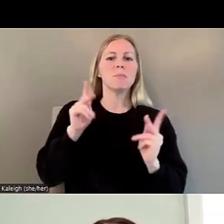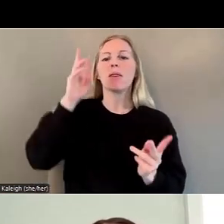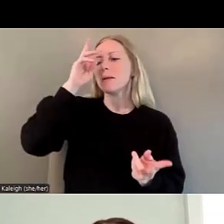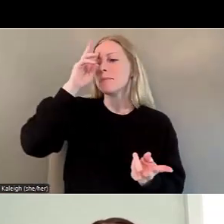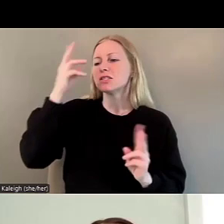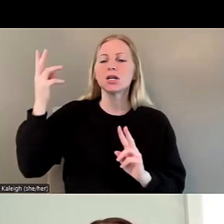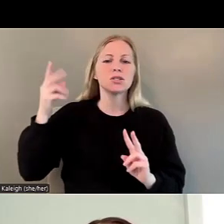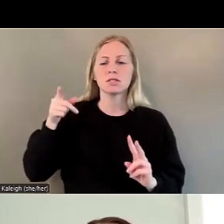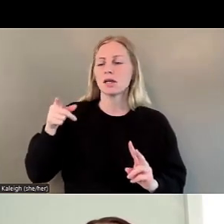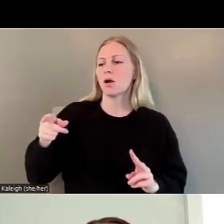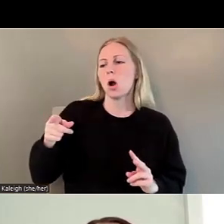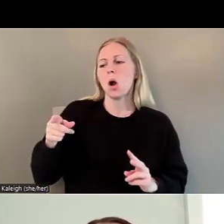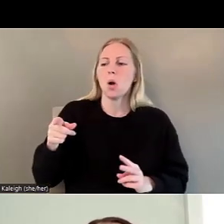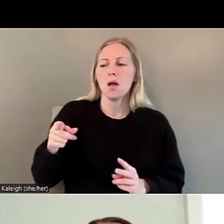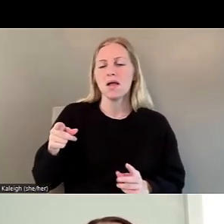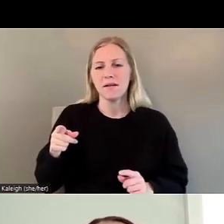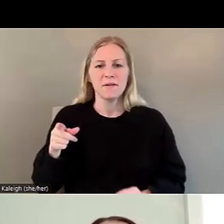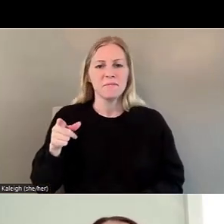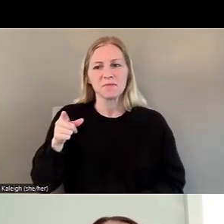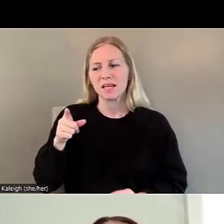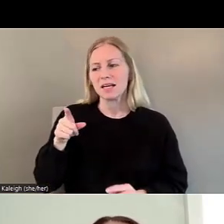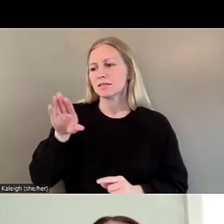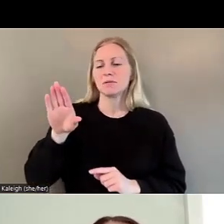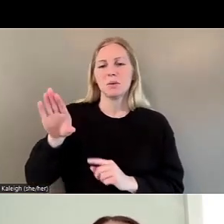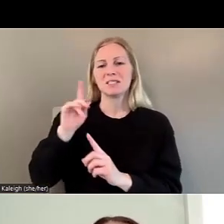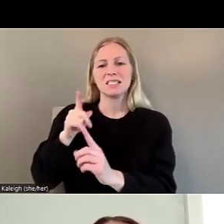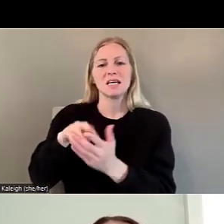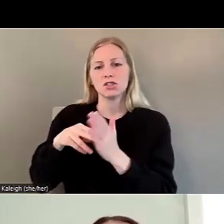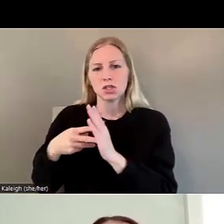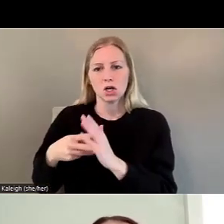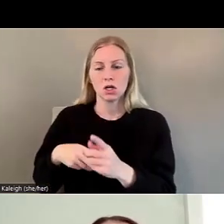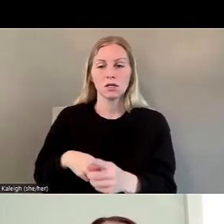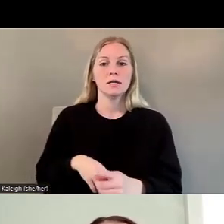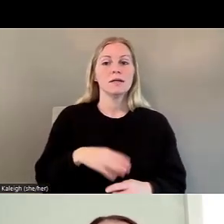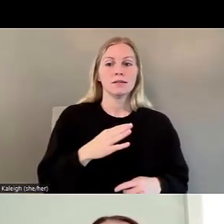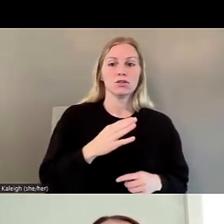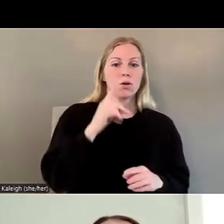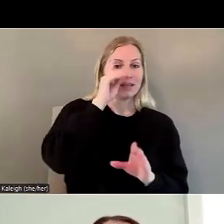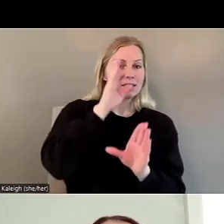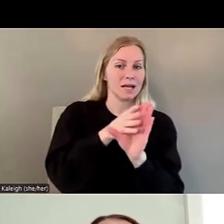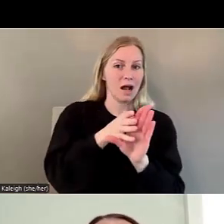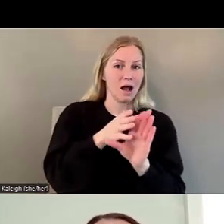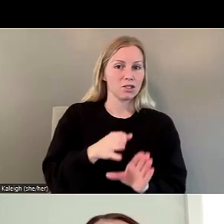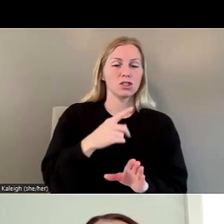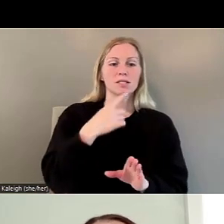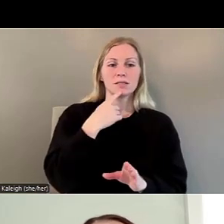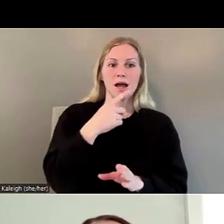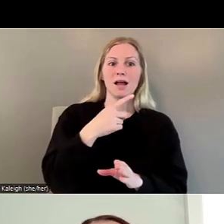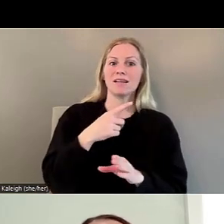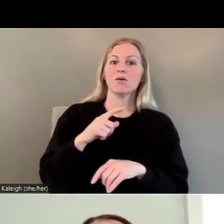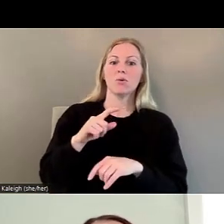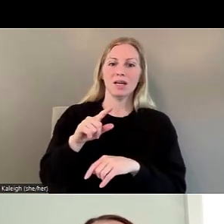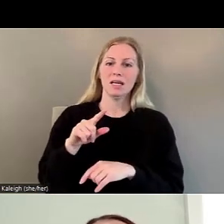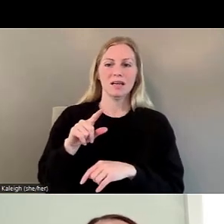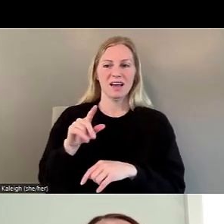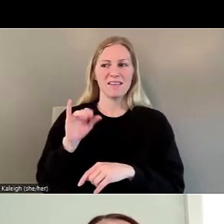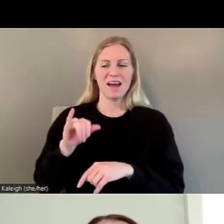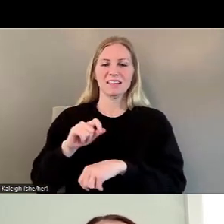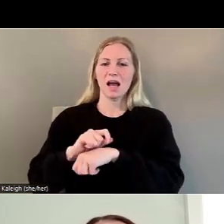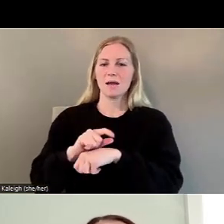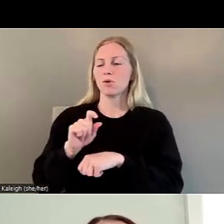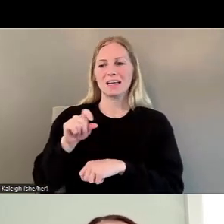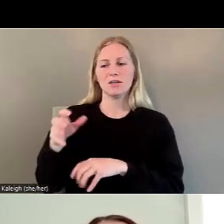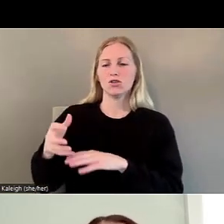part of the child. Cole's neuropsychologist at the time recommended that we immediately remove Cole from that school. The